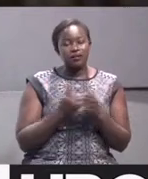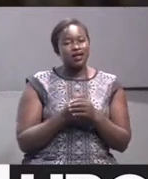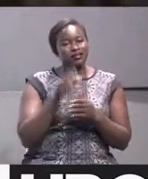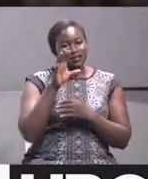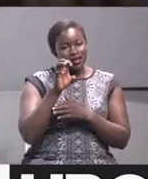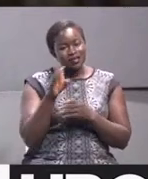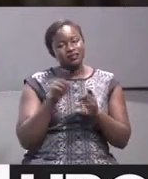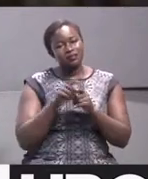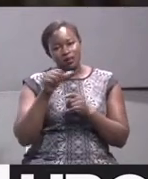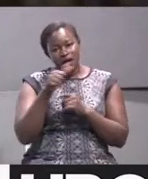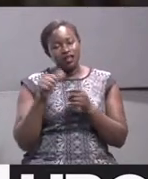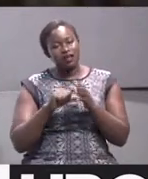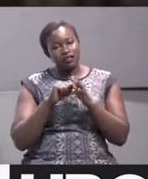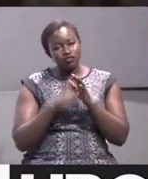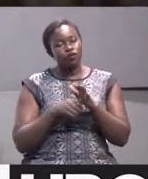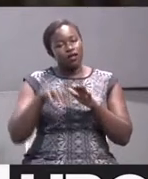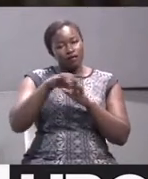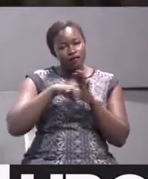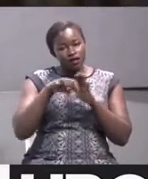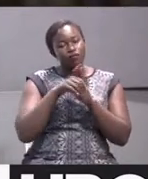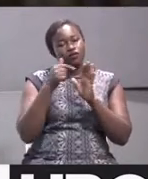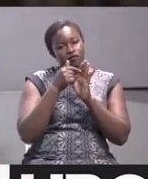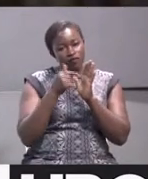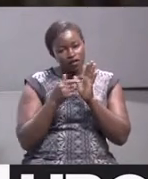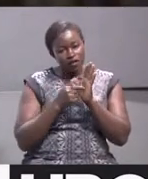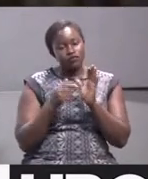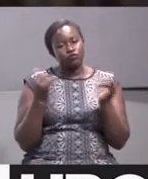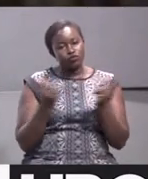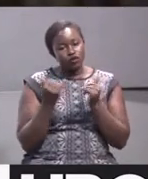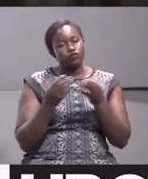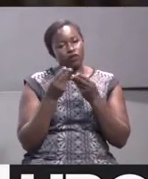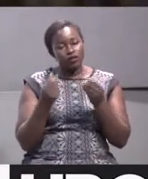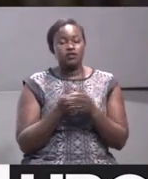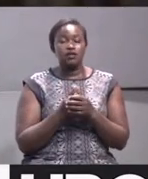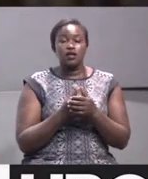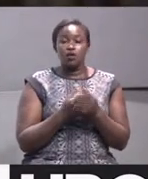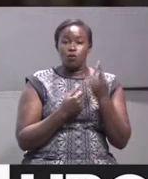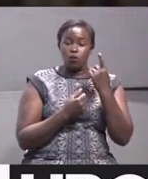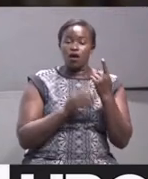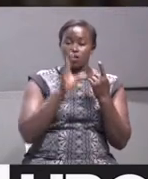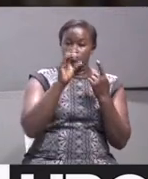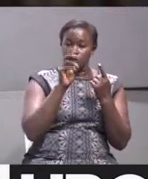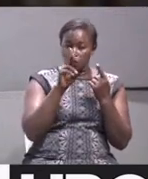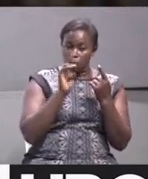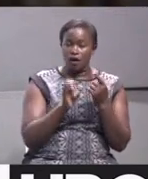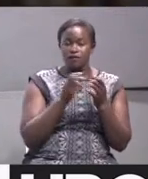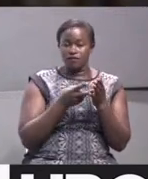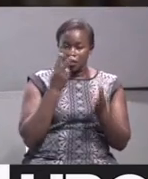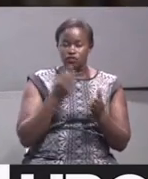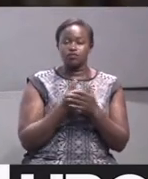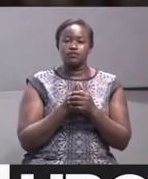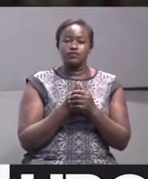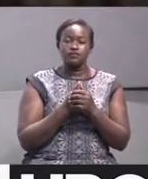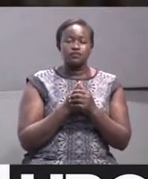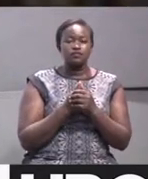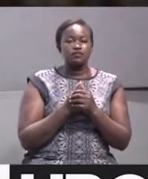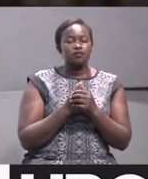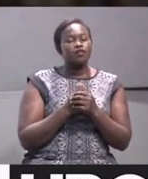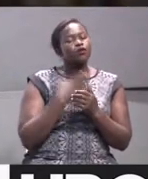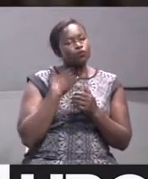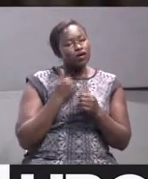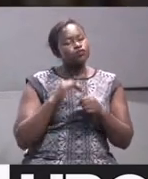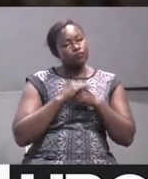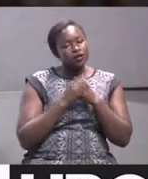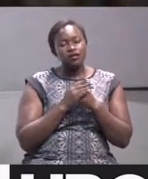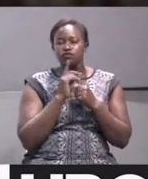issues, environmental factors, which we are trying to address. One of the core values that we follow is stewardship. We are looking at ways of ensuring